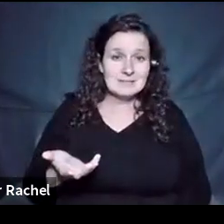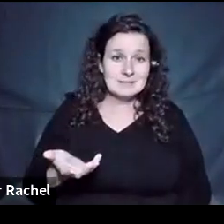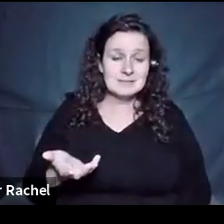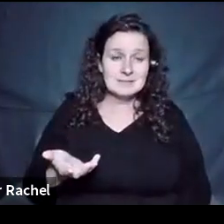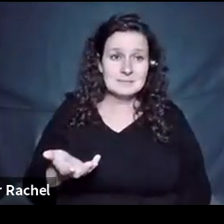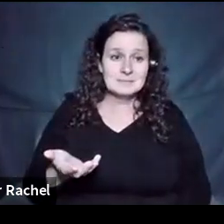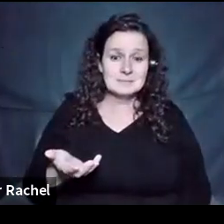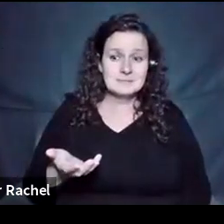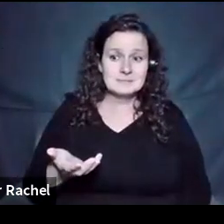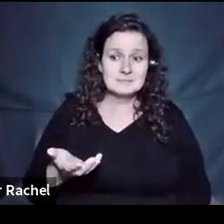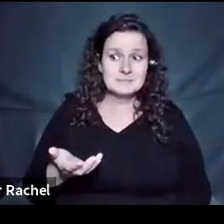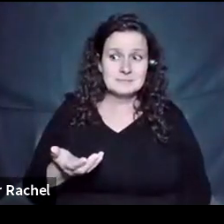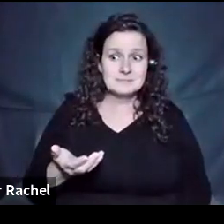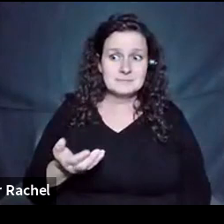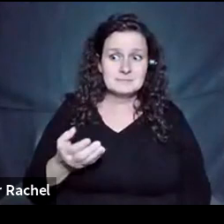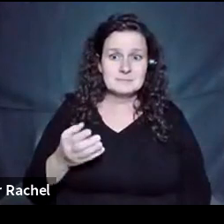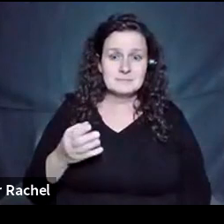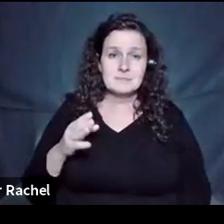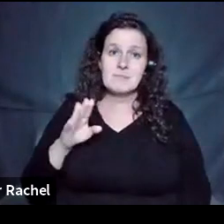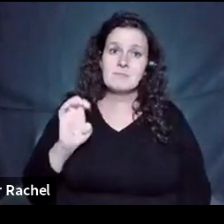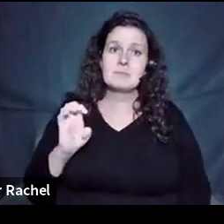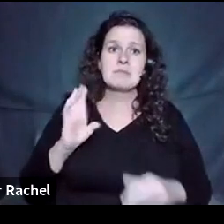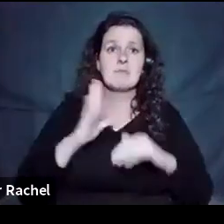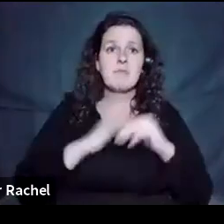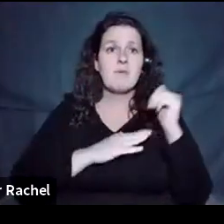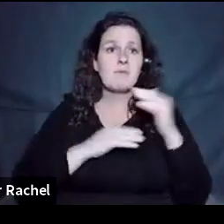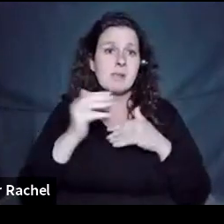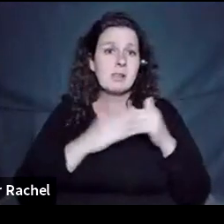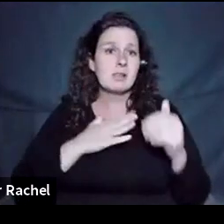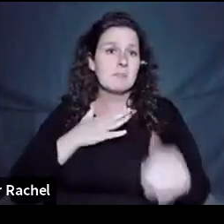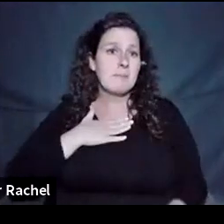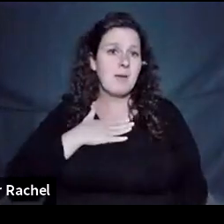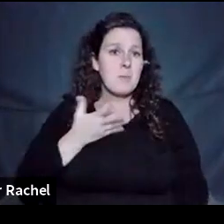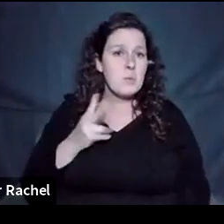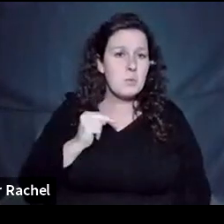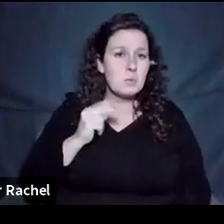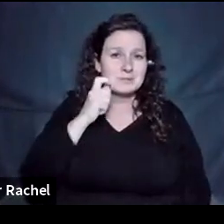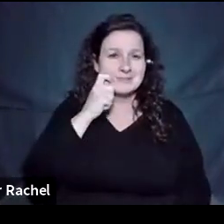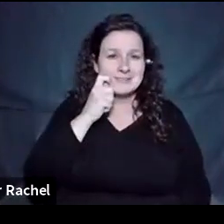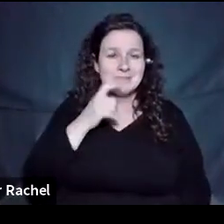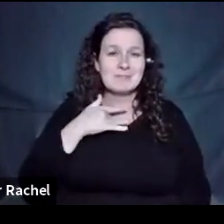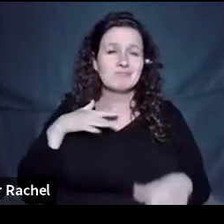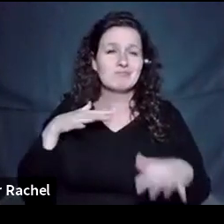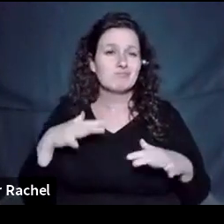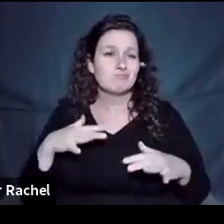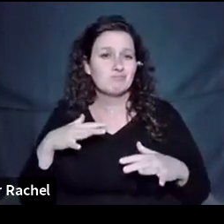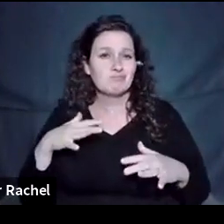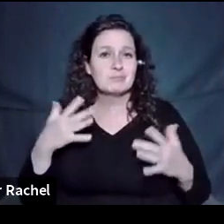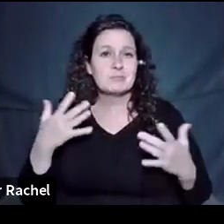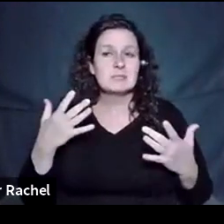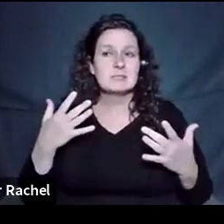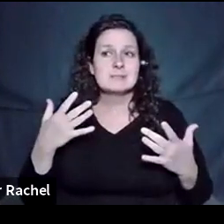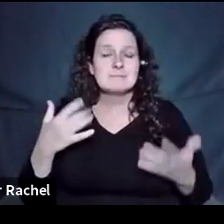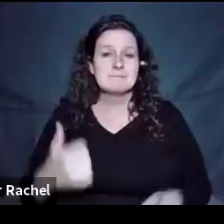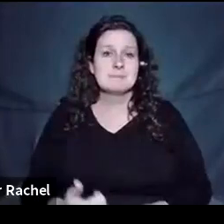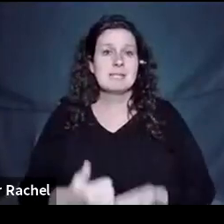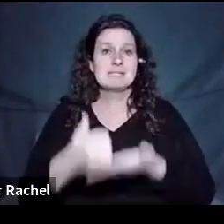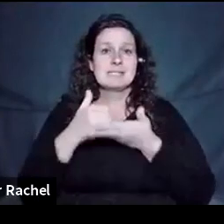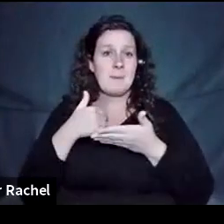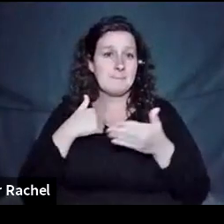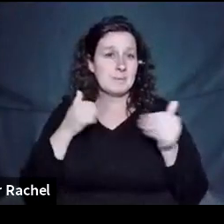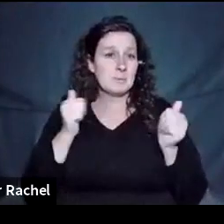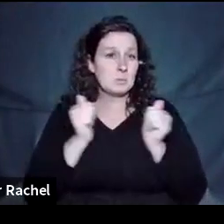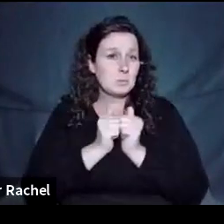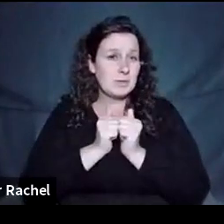to be comfortable in my own skin. And it's helped me